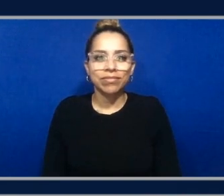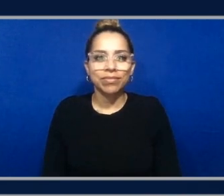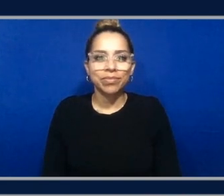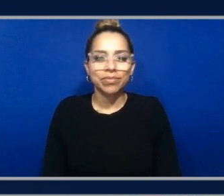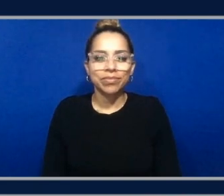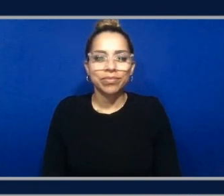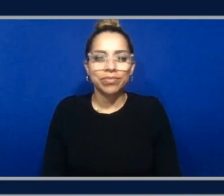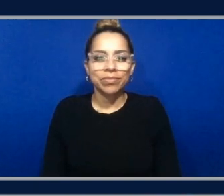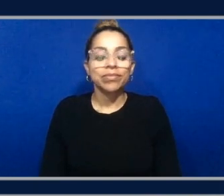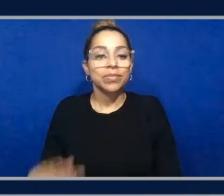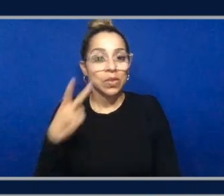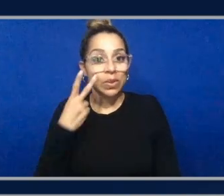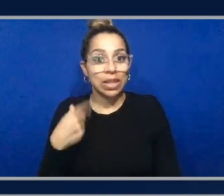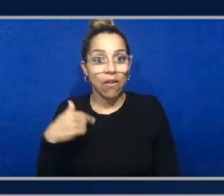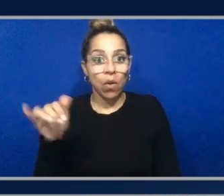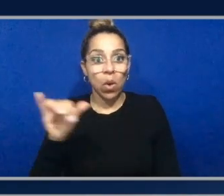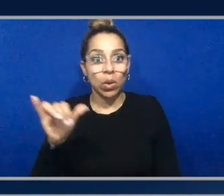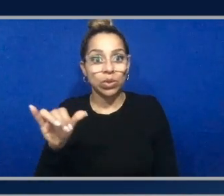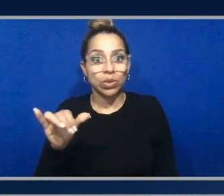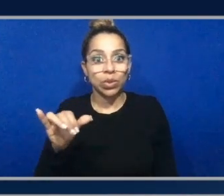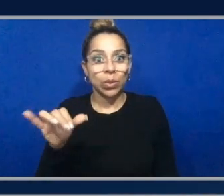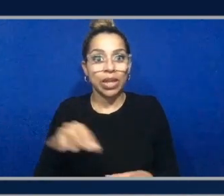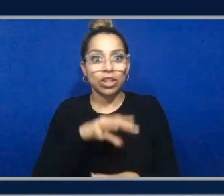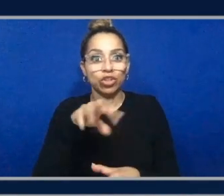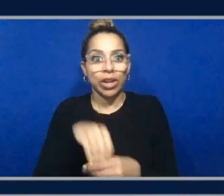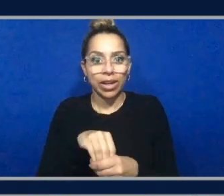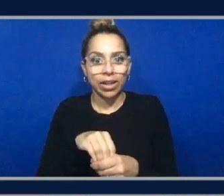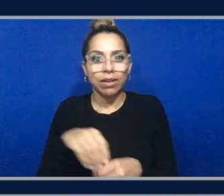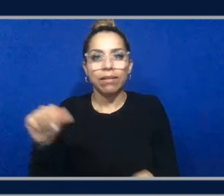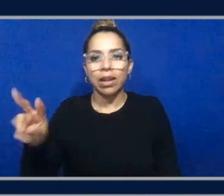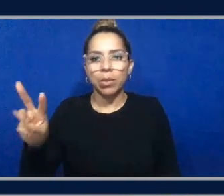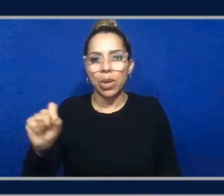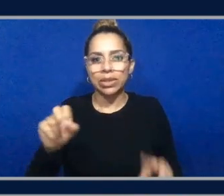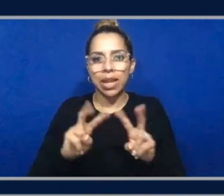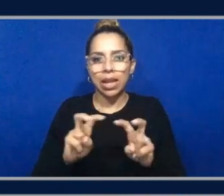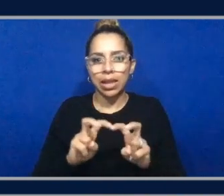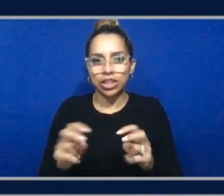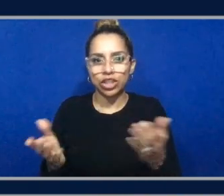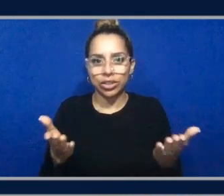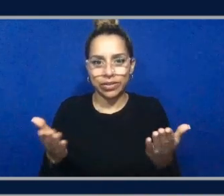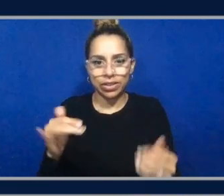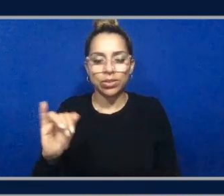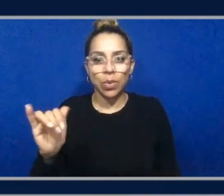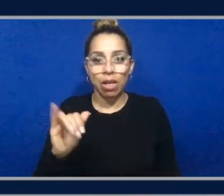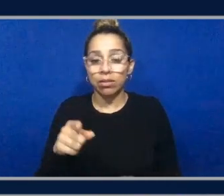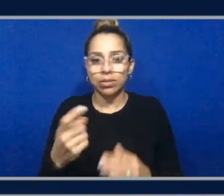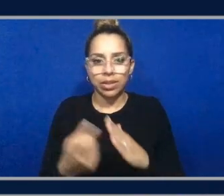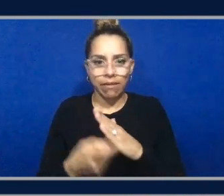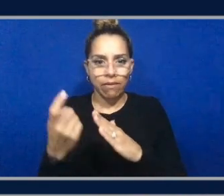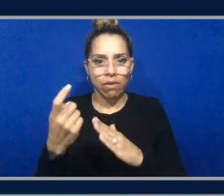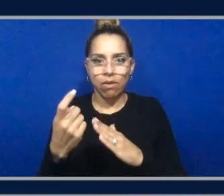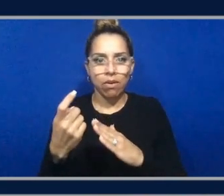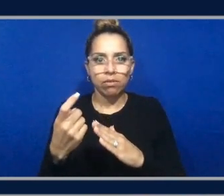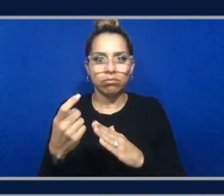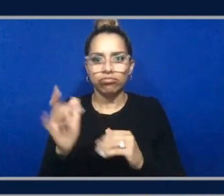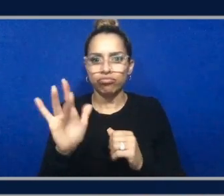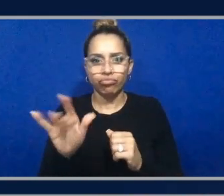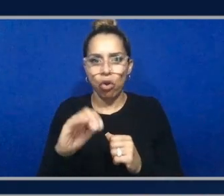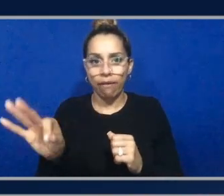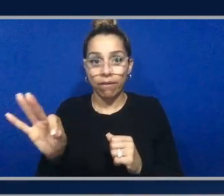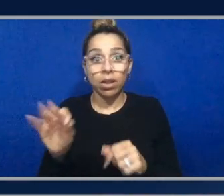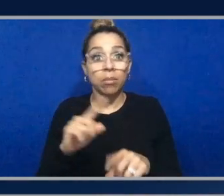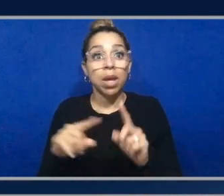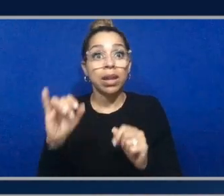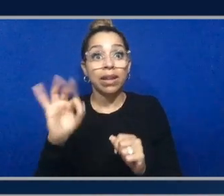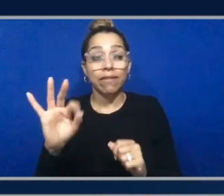also integrated with the analytics service here already. I see. Okay. This by default is disabled, but when you enable it, it